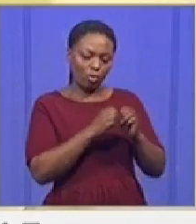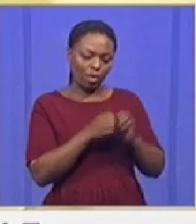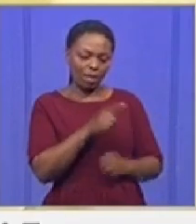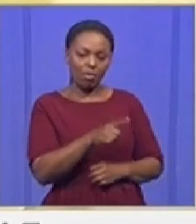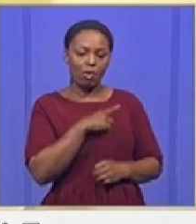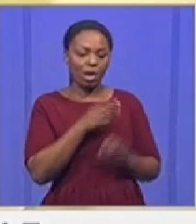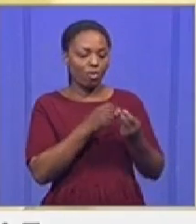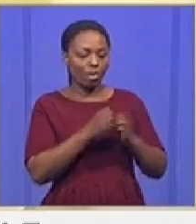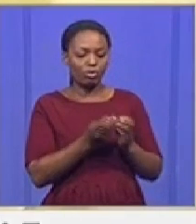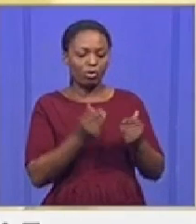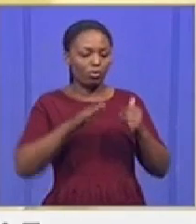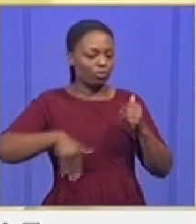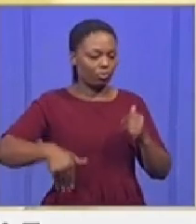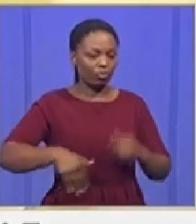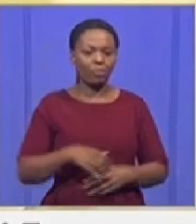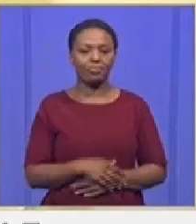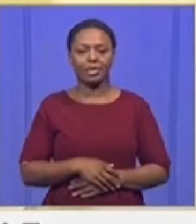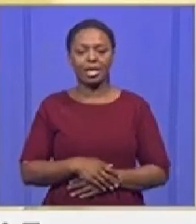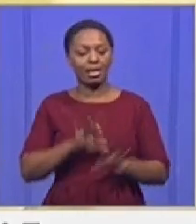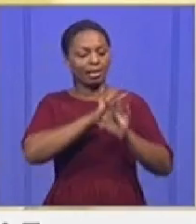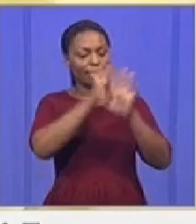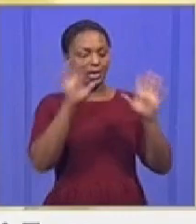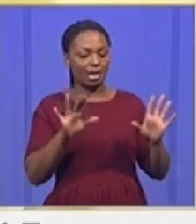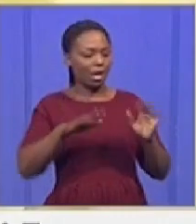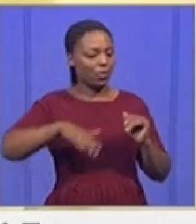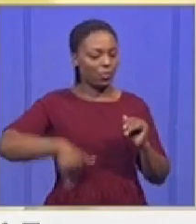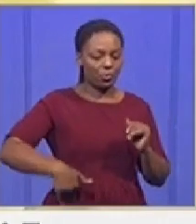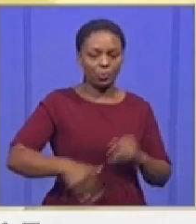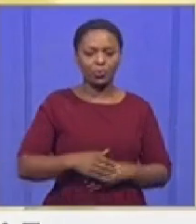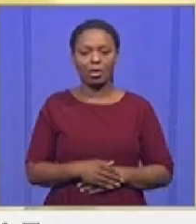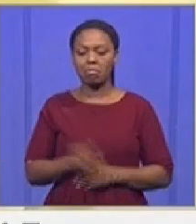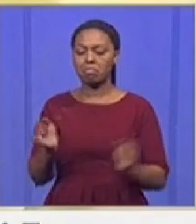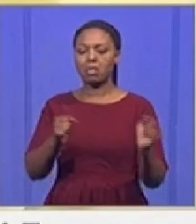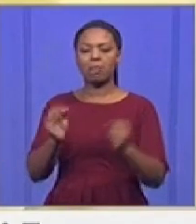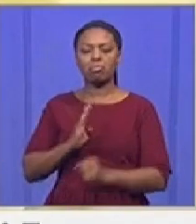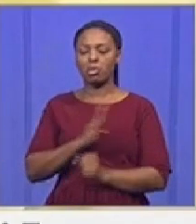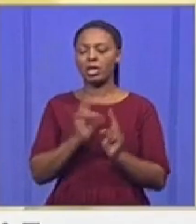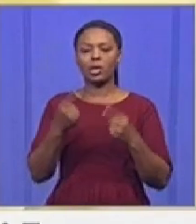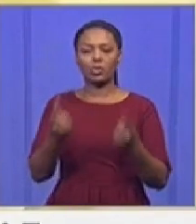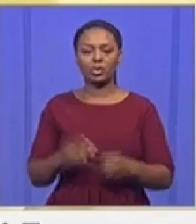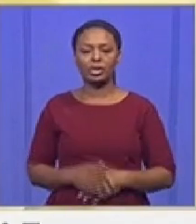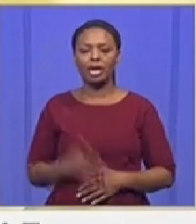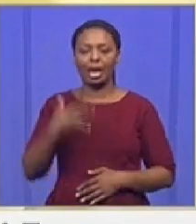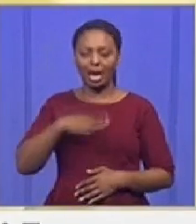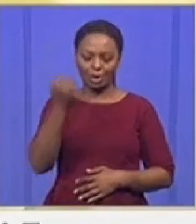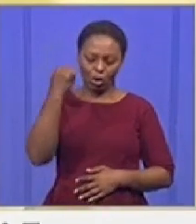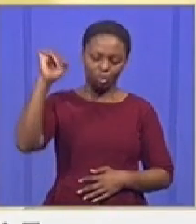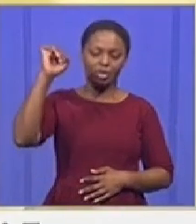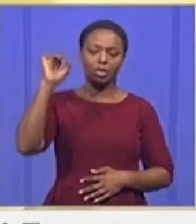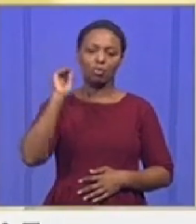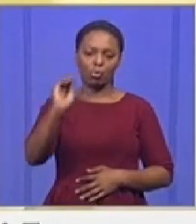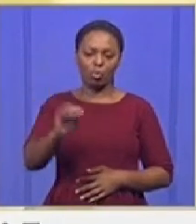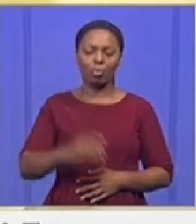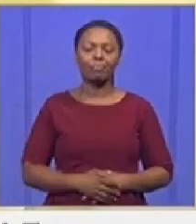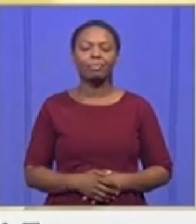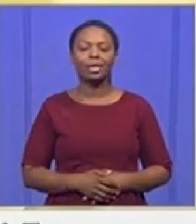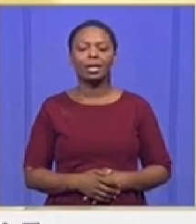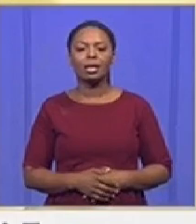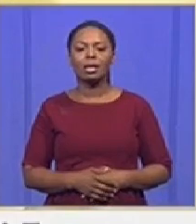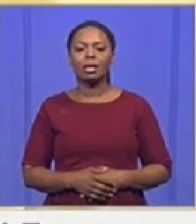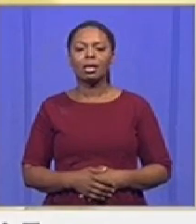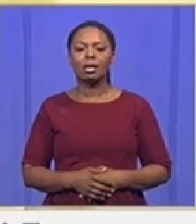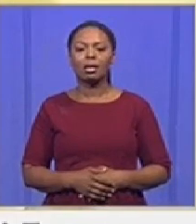not been clarified. The other point, there were objections that